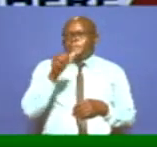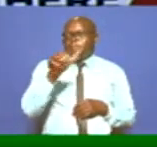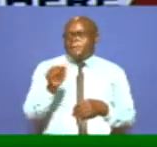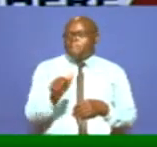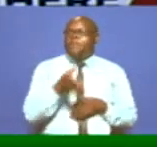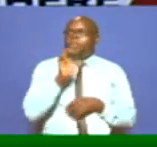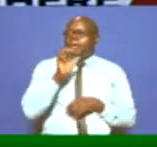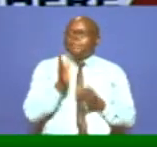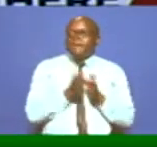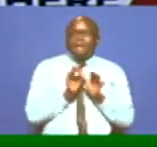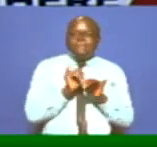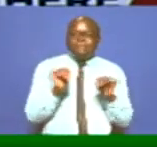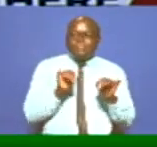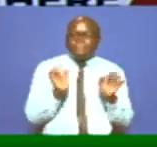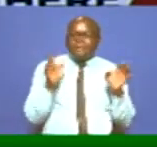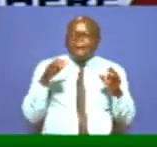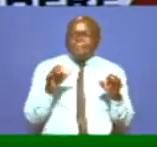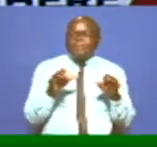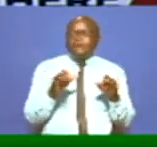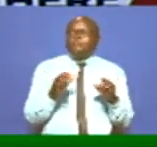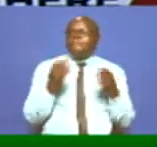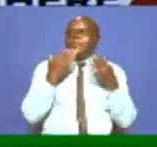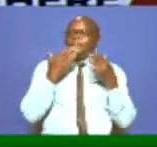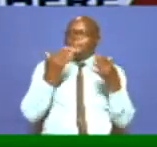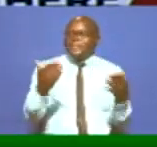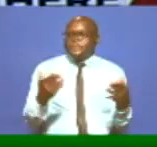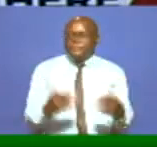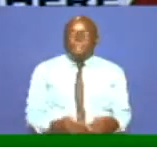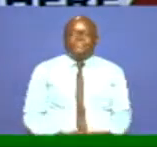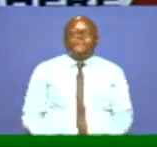Company Limited. Thank you, Mr. Speaker.